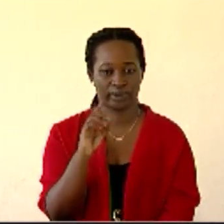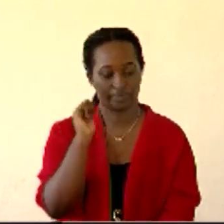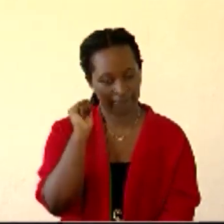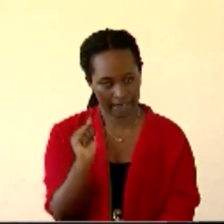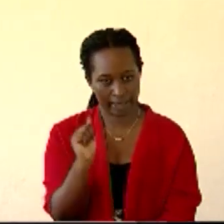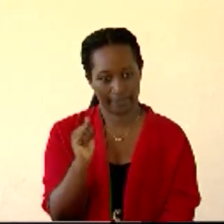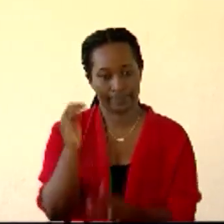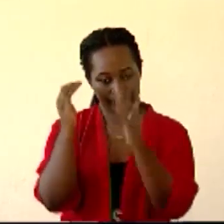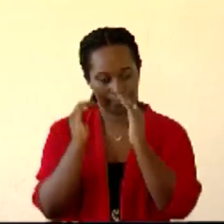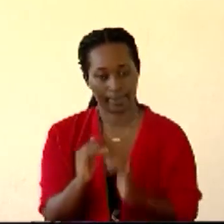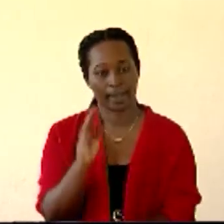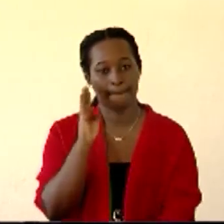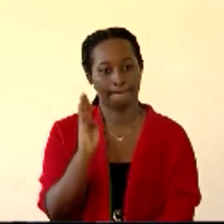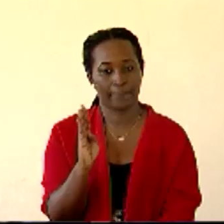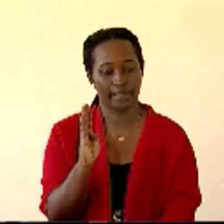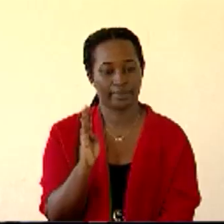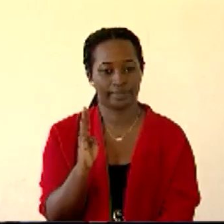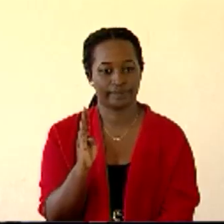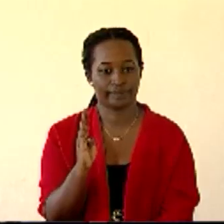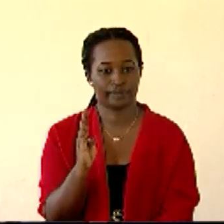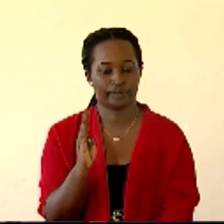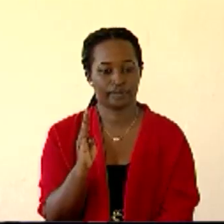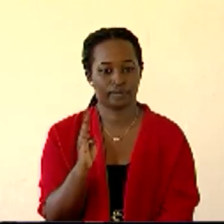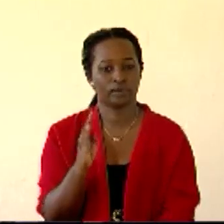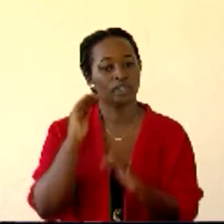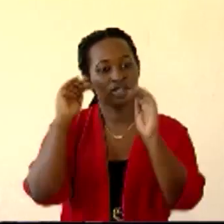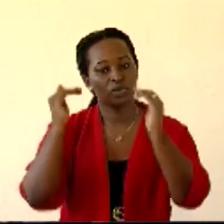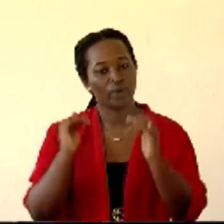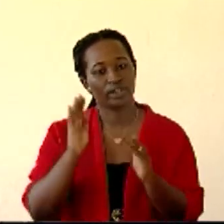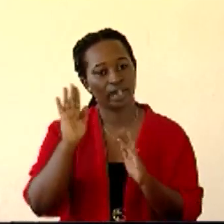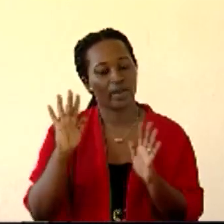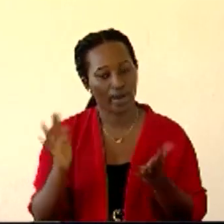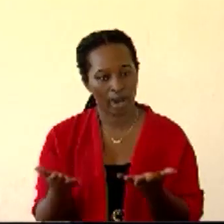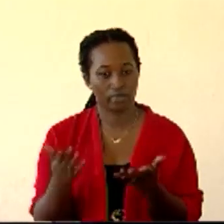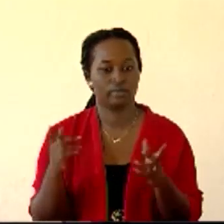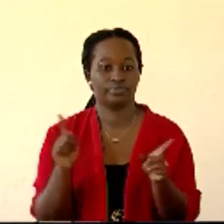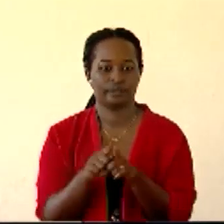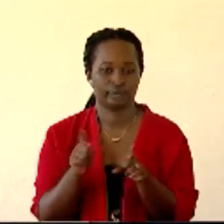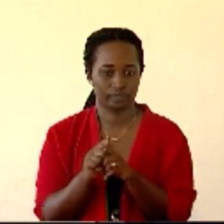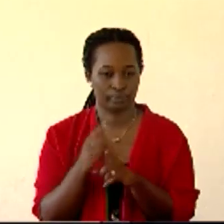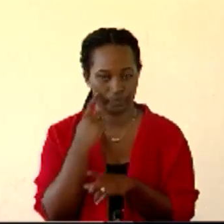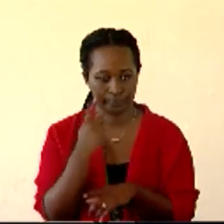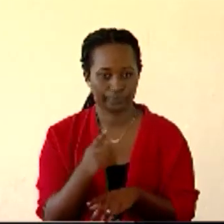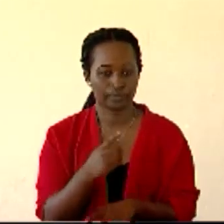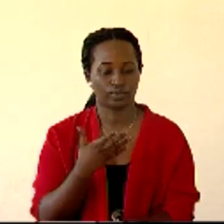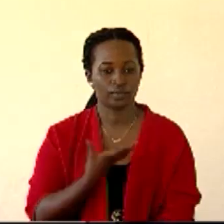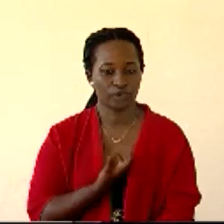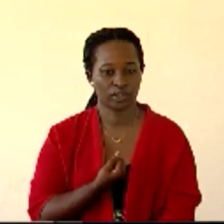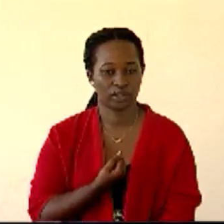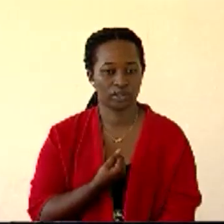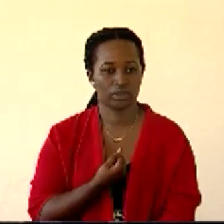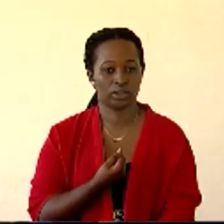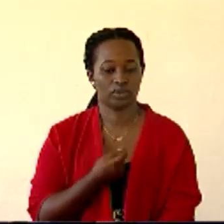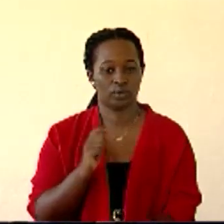Compound B, even the compound B is also given the structure. We are only converting